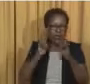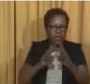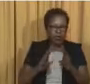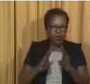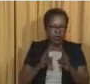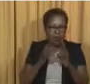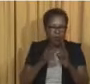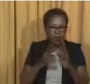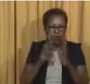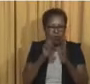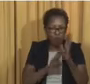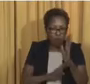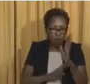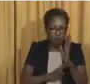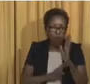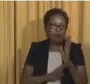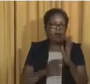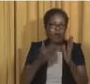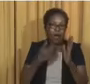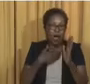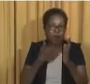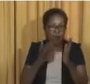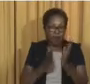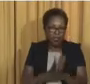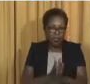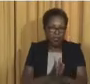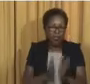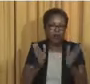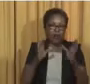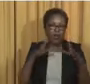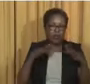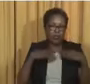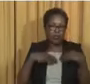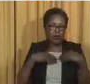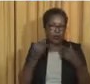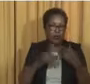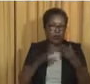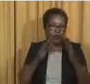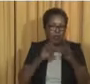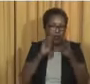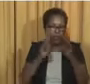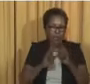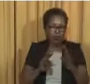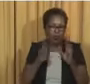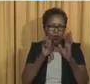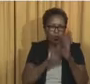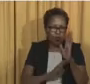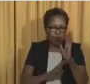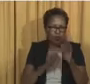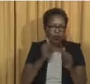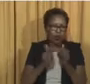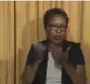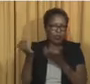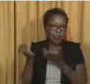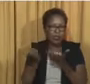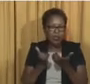cogens. There is a general acceptance that customary international law requires, in the words of